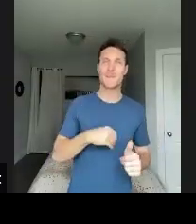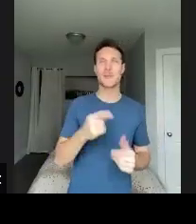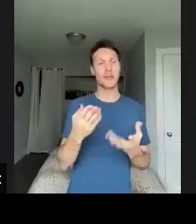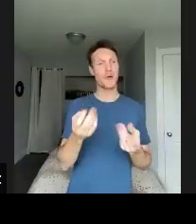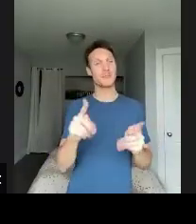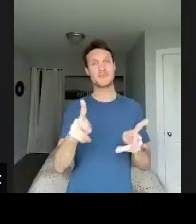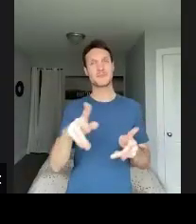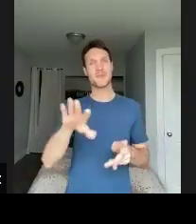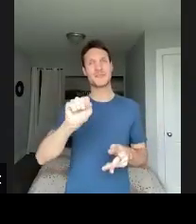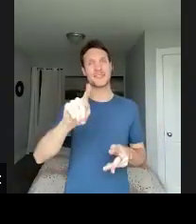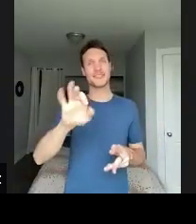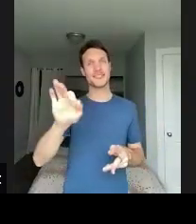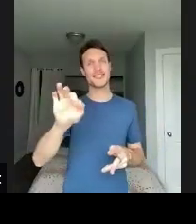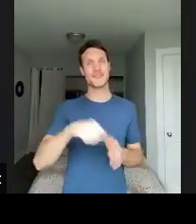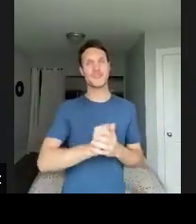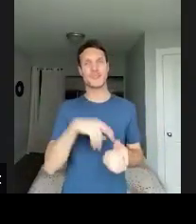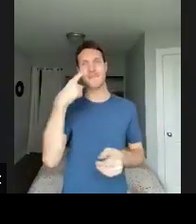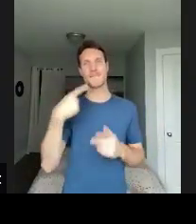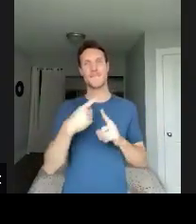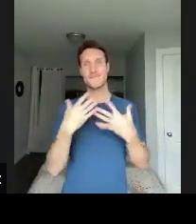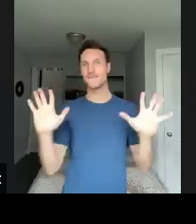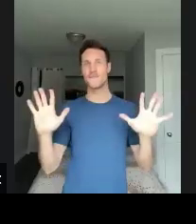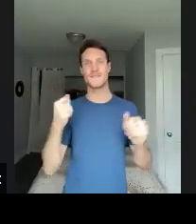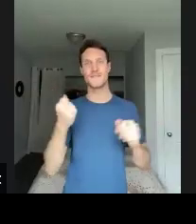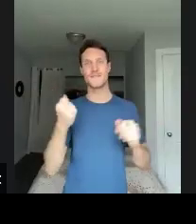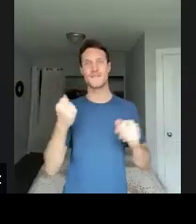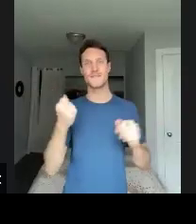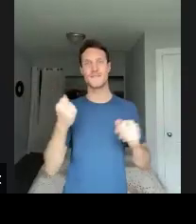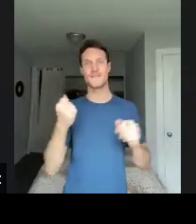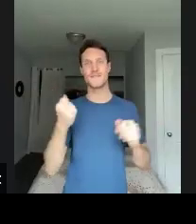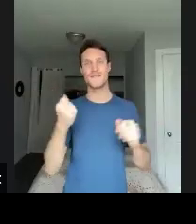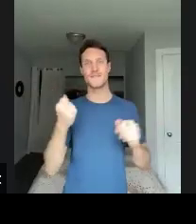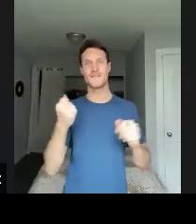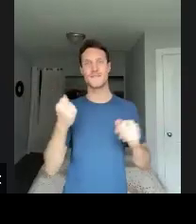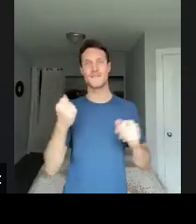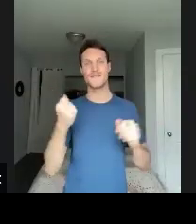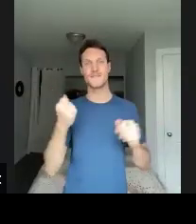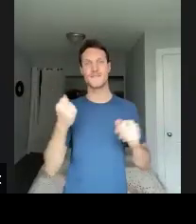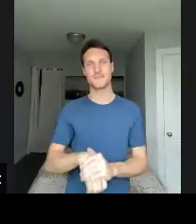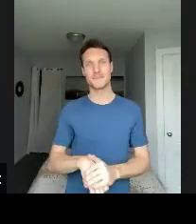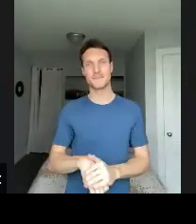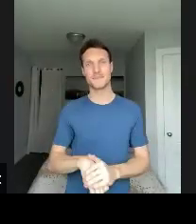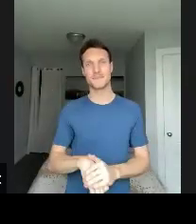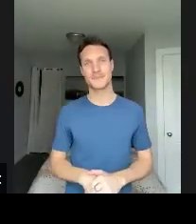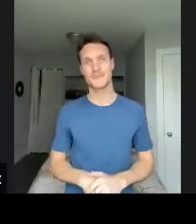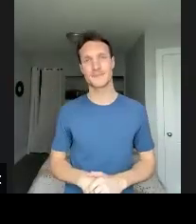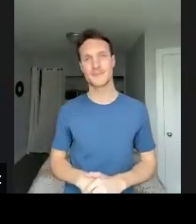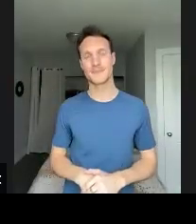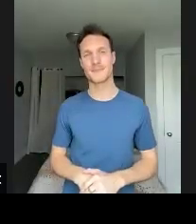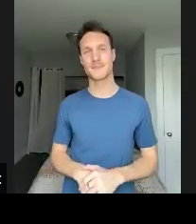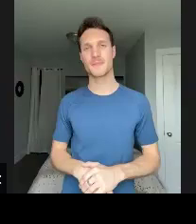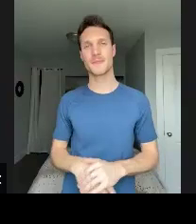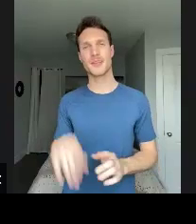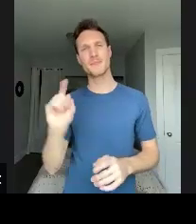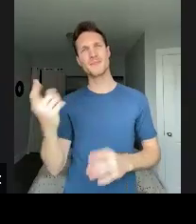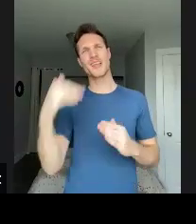updates on HCBS settings. Yeah, so just kind of a quick high level overview of where we are with